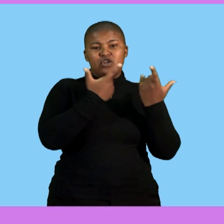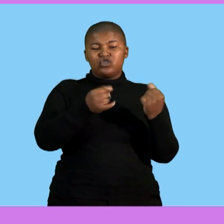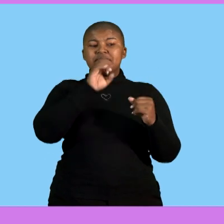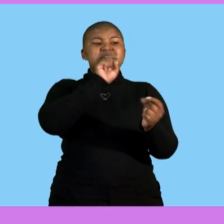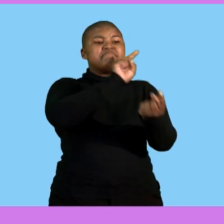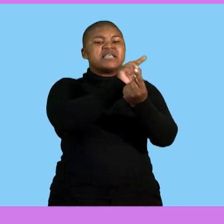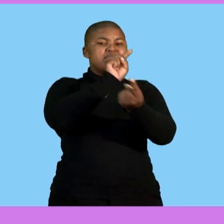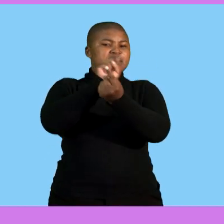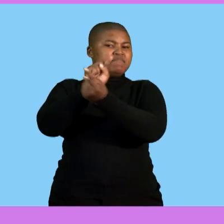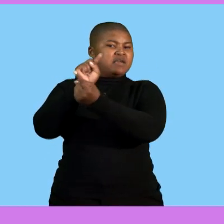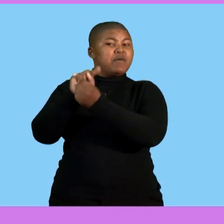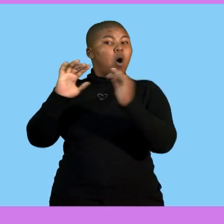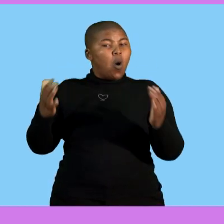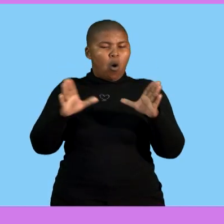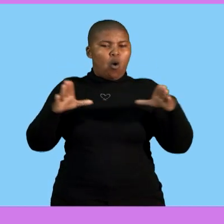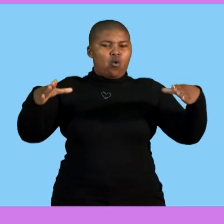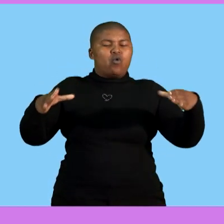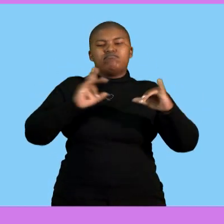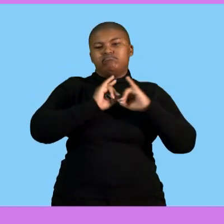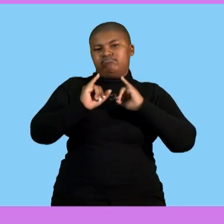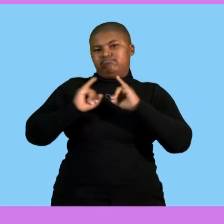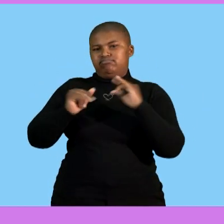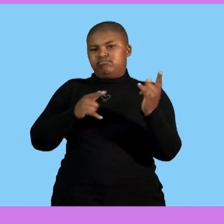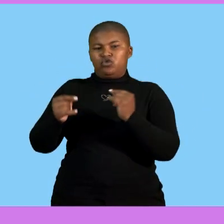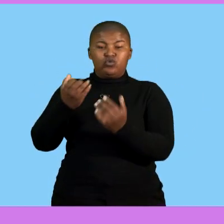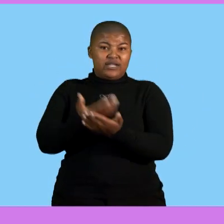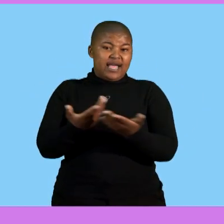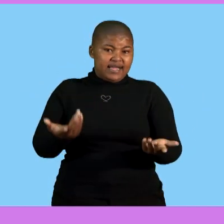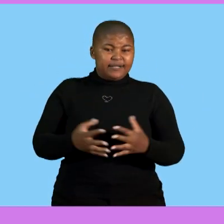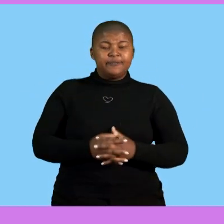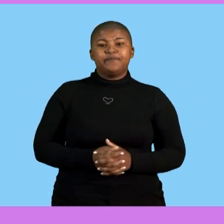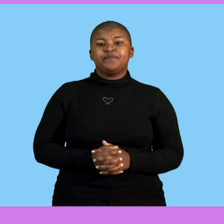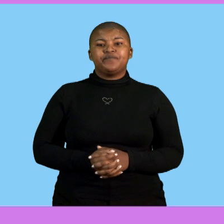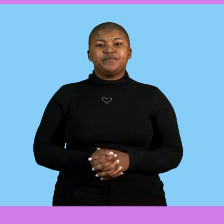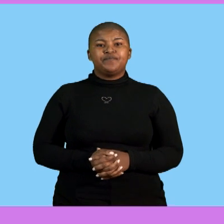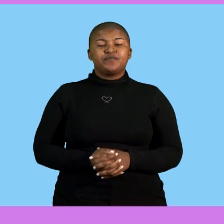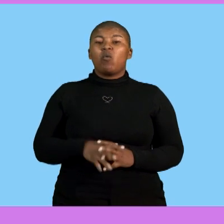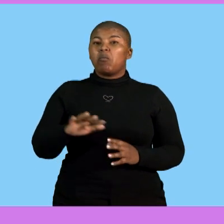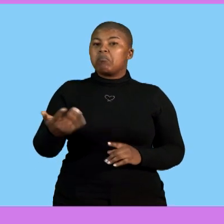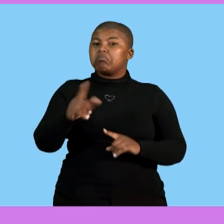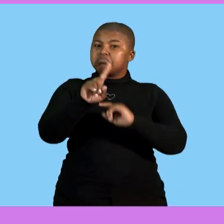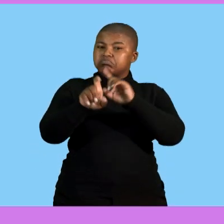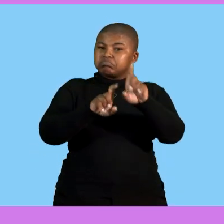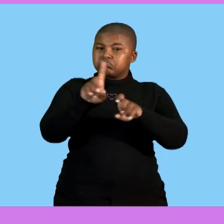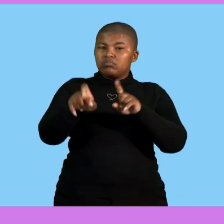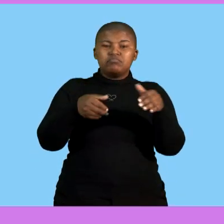an individual or focus group, or we can use the